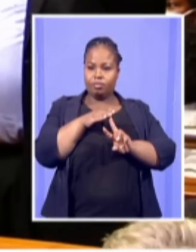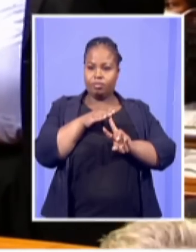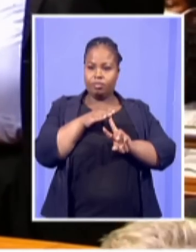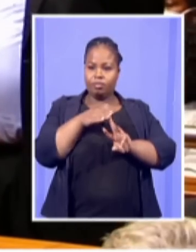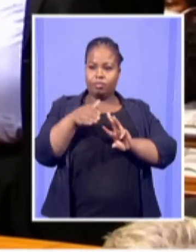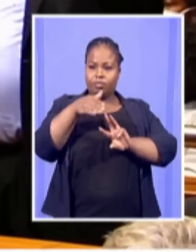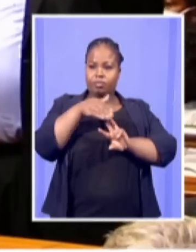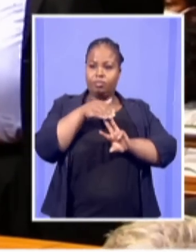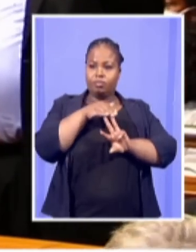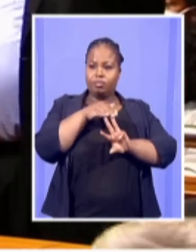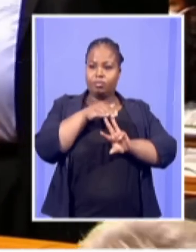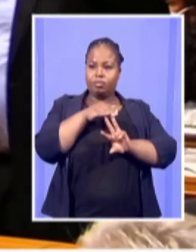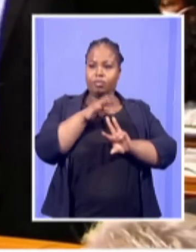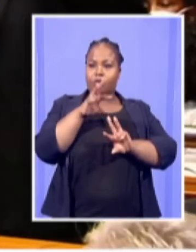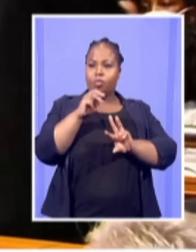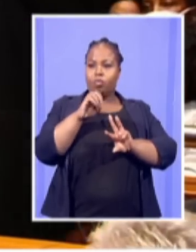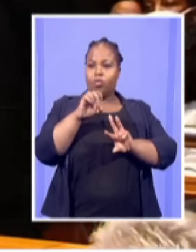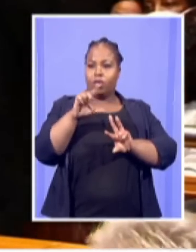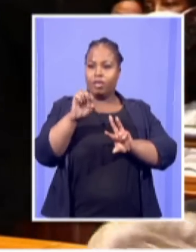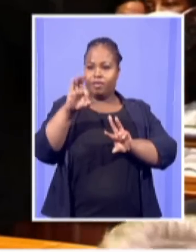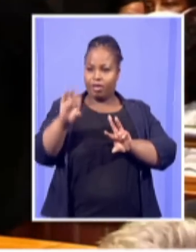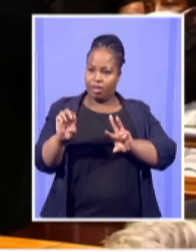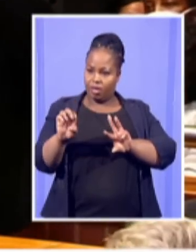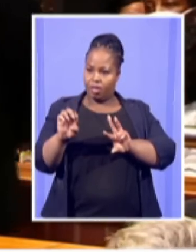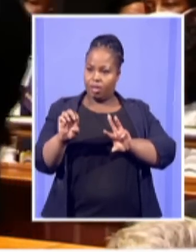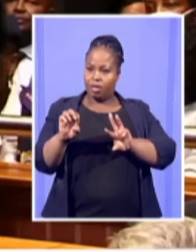And then Mr. Molefe.